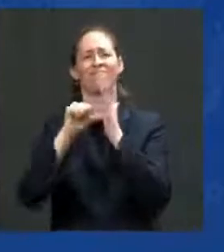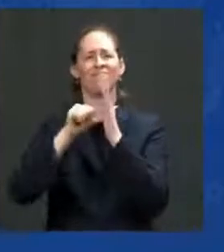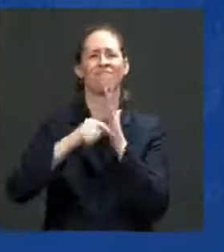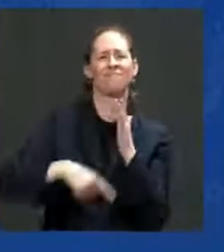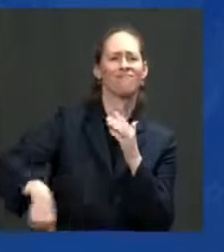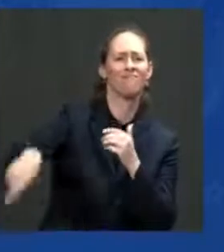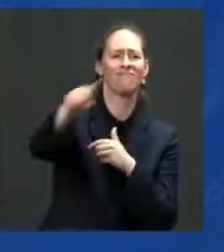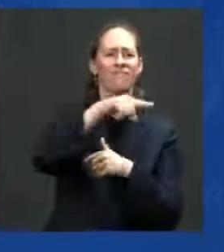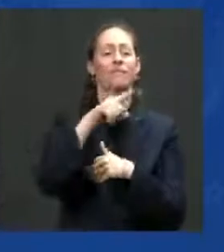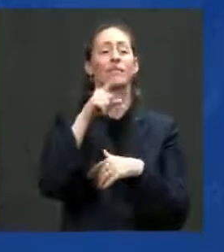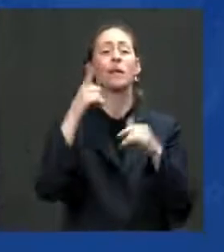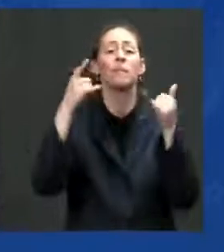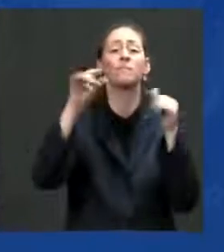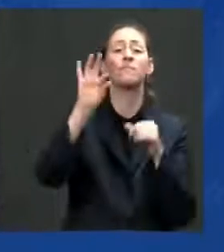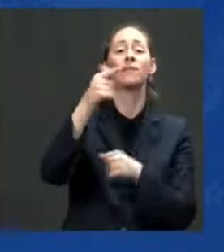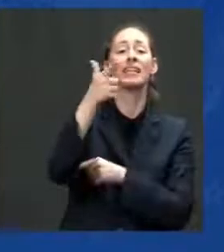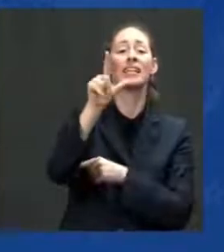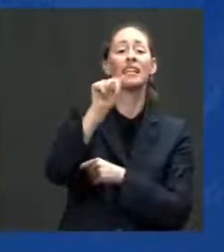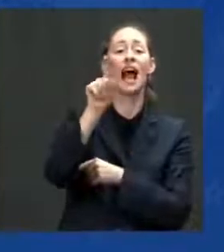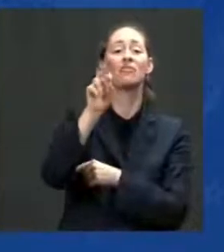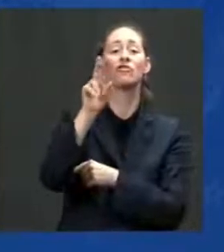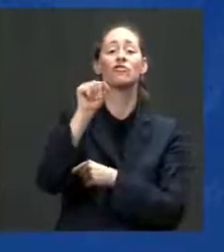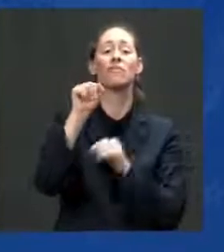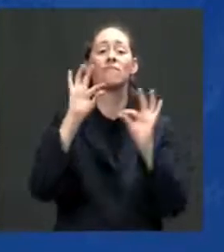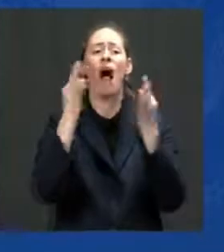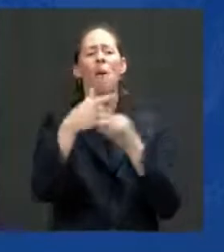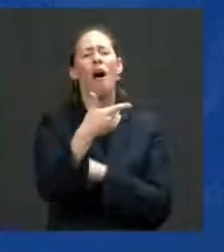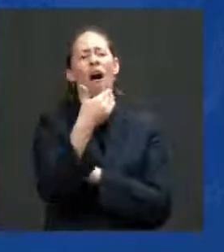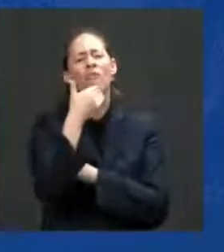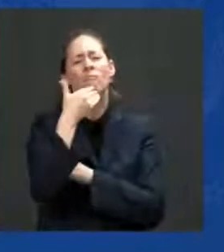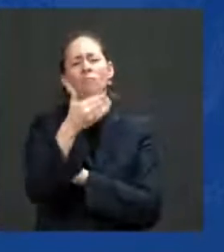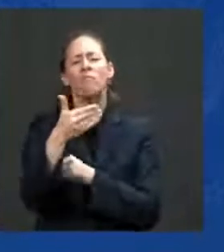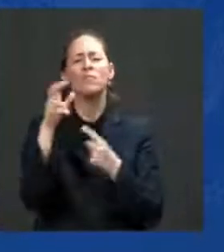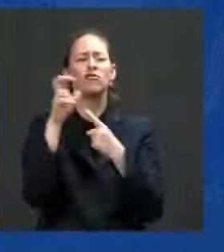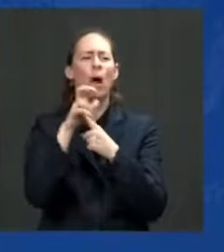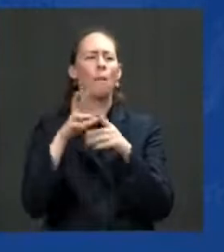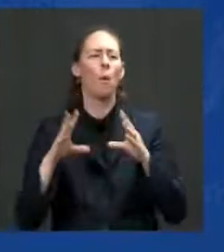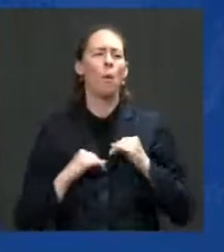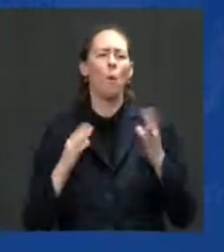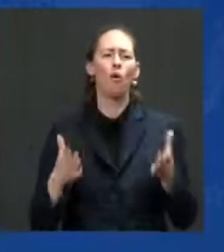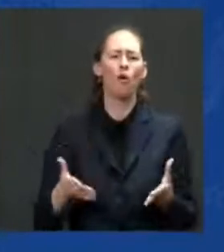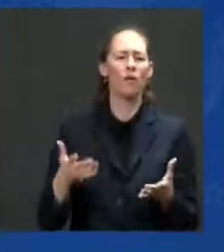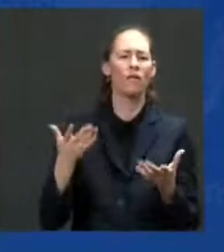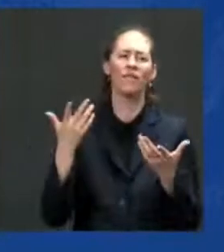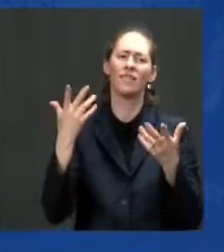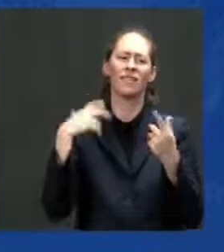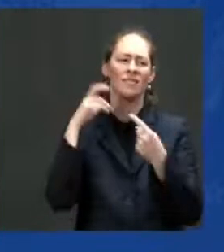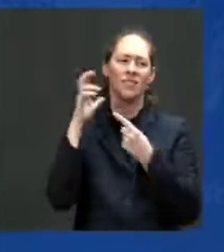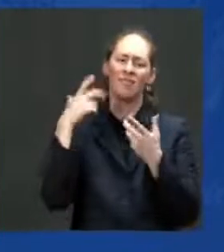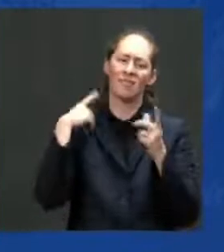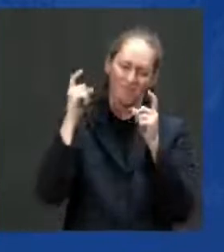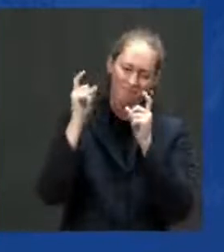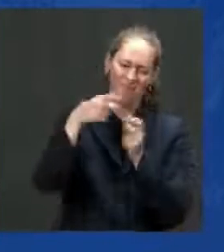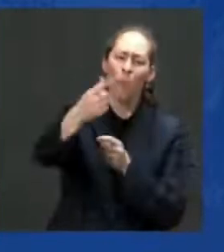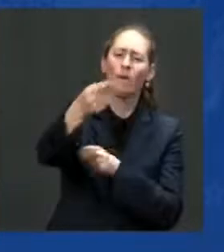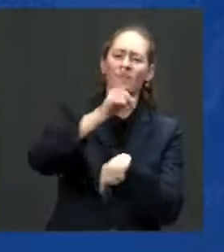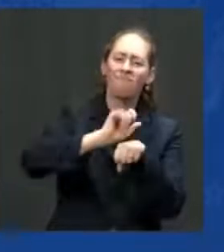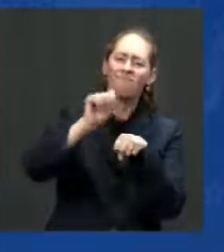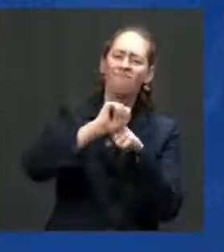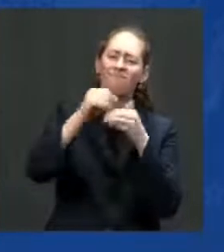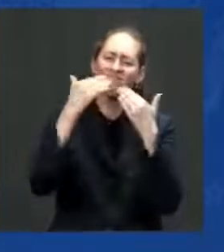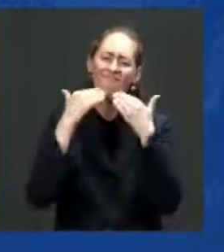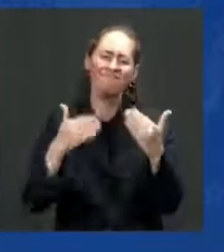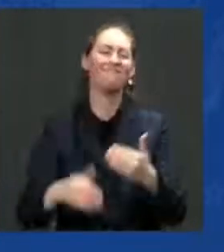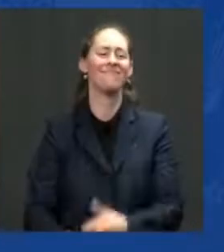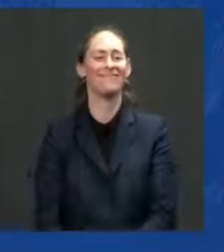best owners I've ever known and ever been around. Our players are outstanding. They do what they're supposed to do on